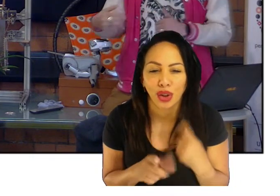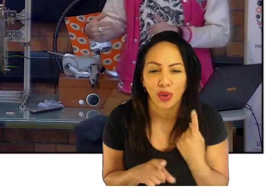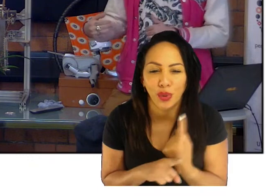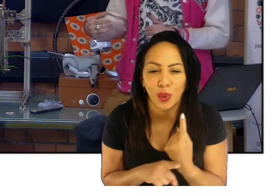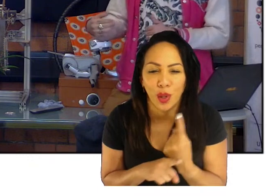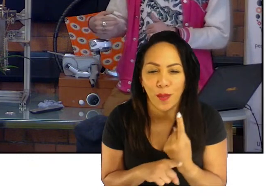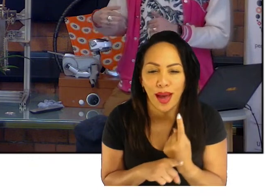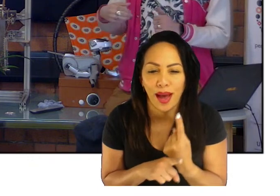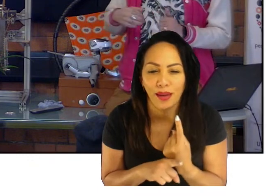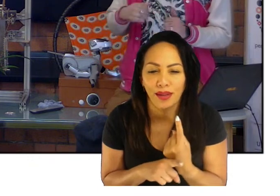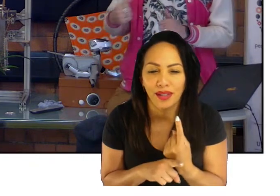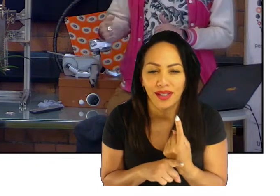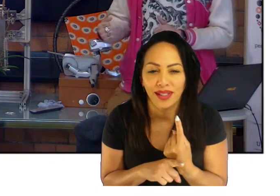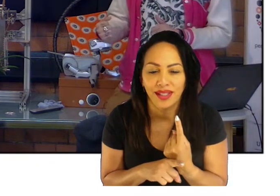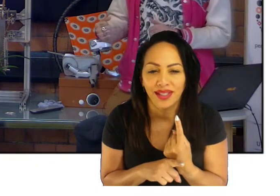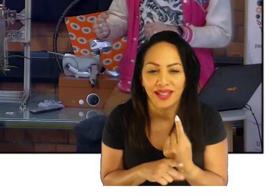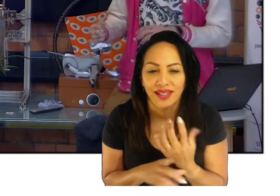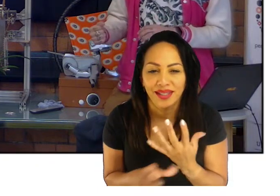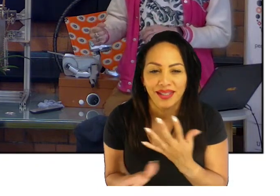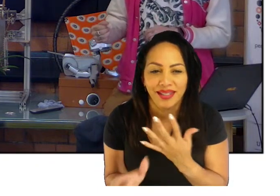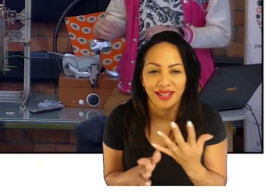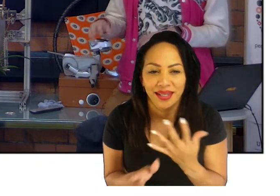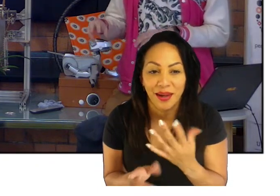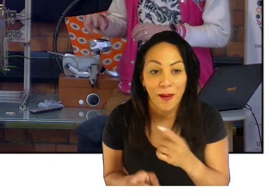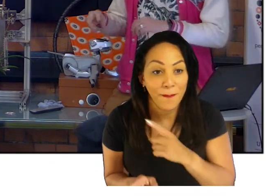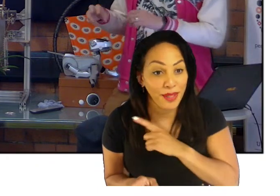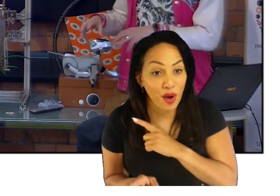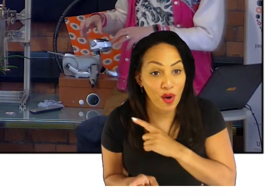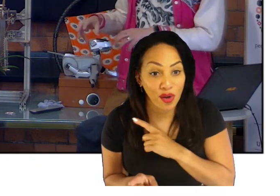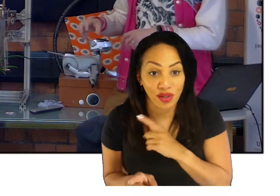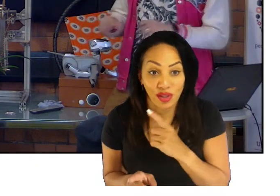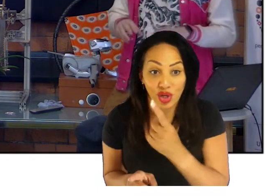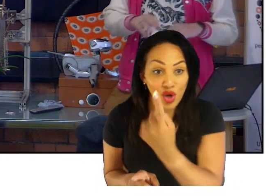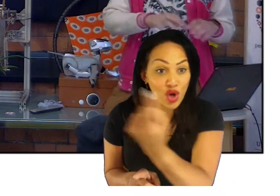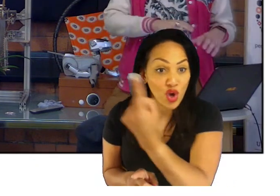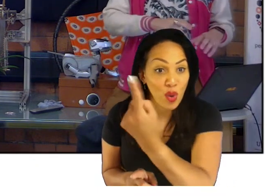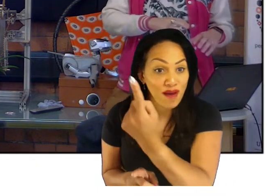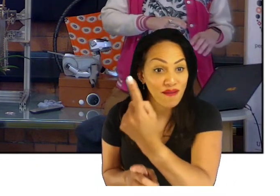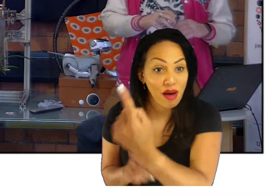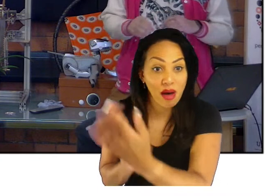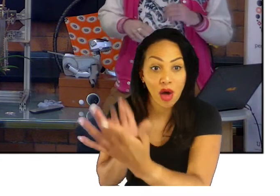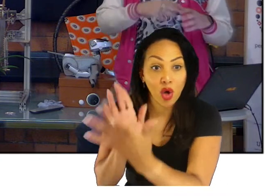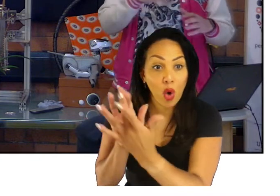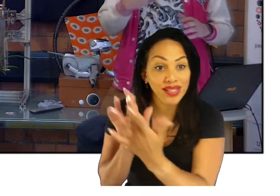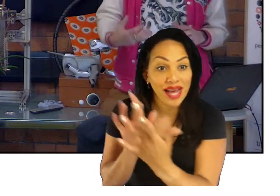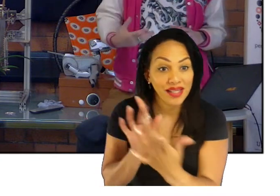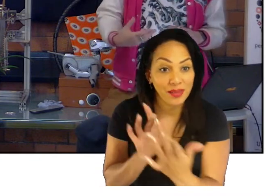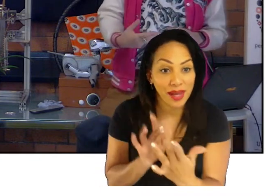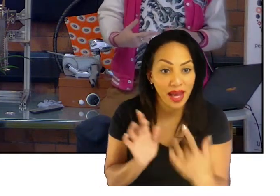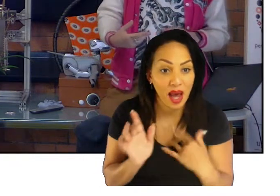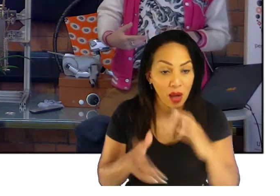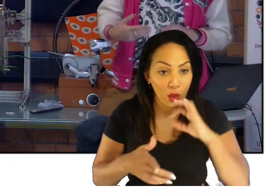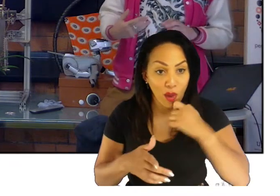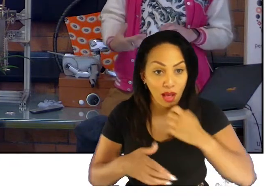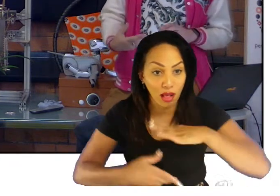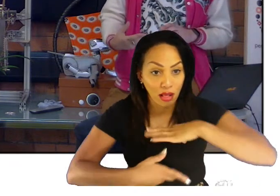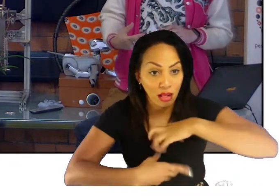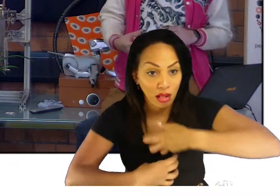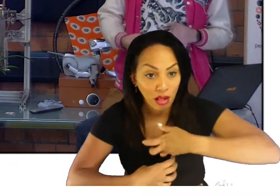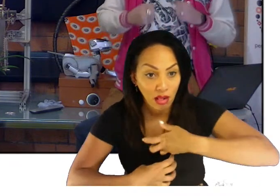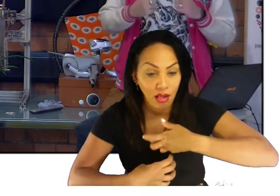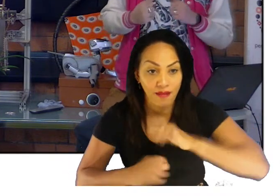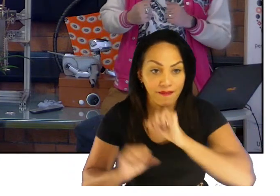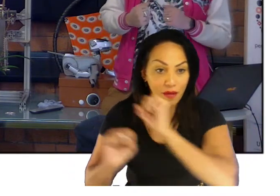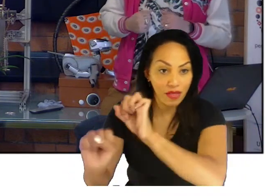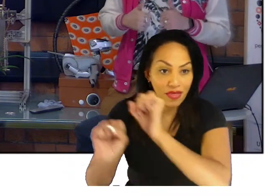me to work in that way need, but on the other hand, I have just made an info pack and put it on my website, and there's information about it on my